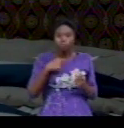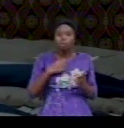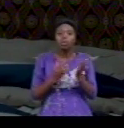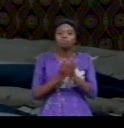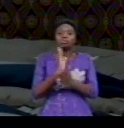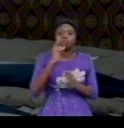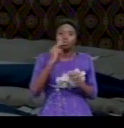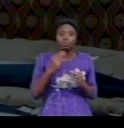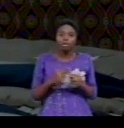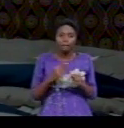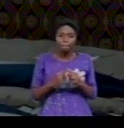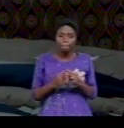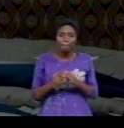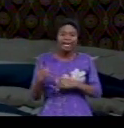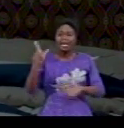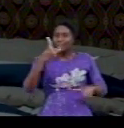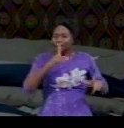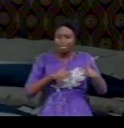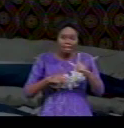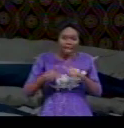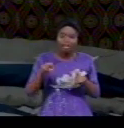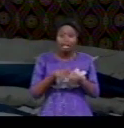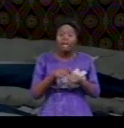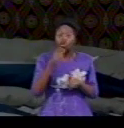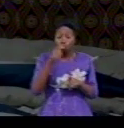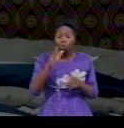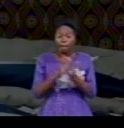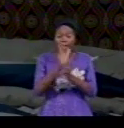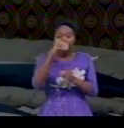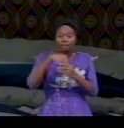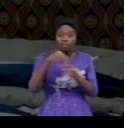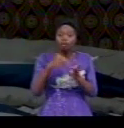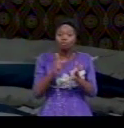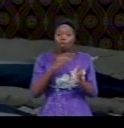Say it as if you really believed it in your heart.